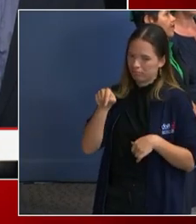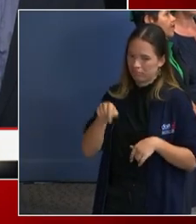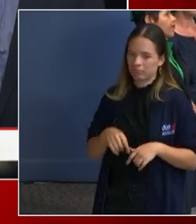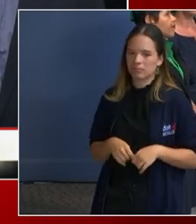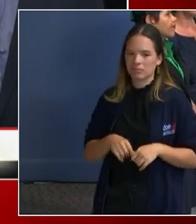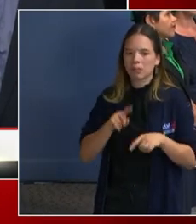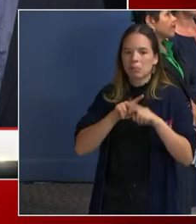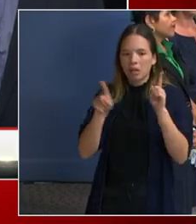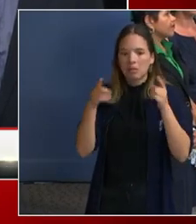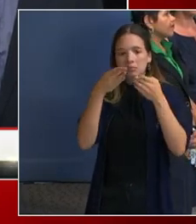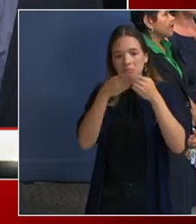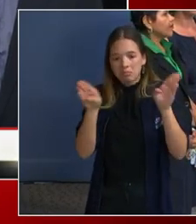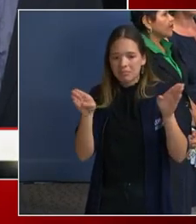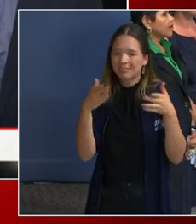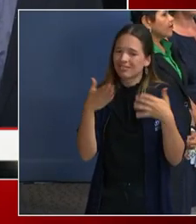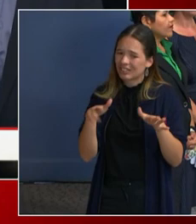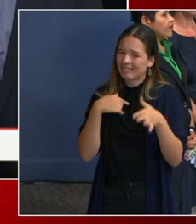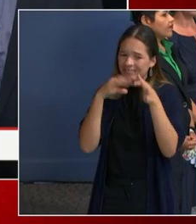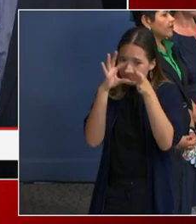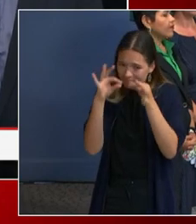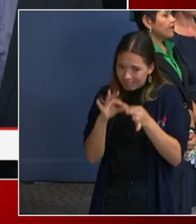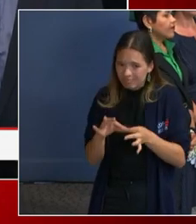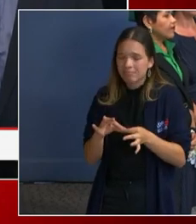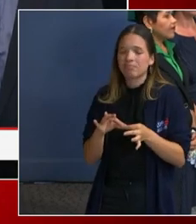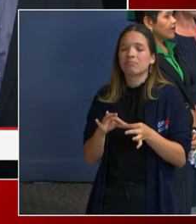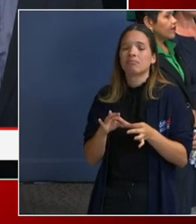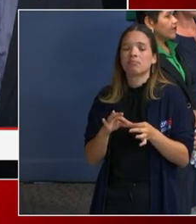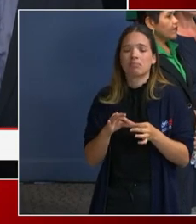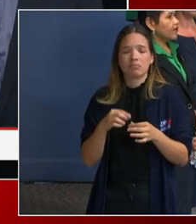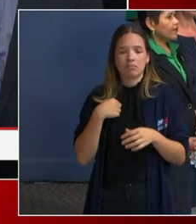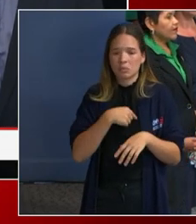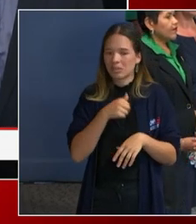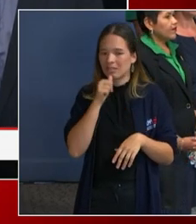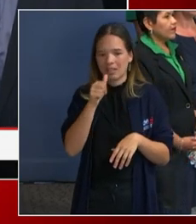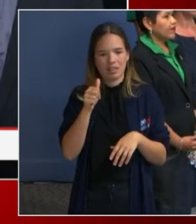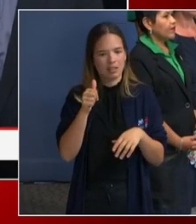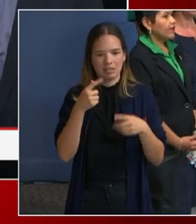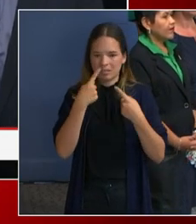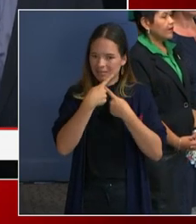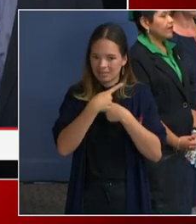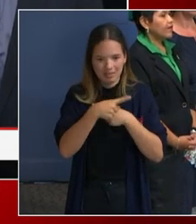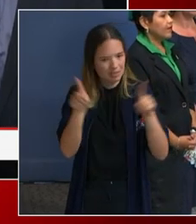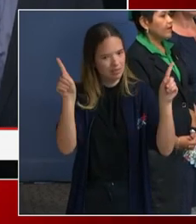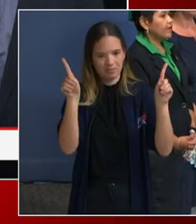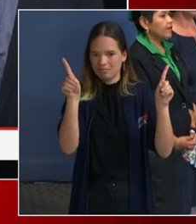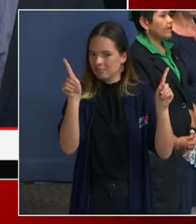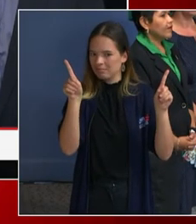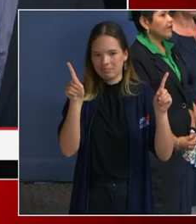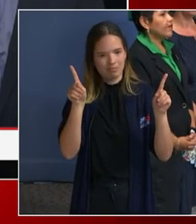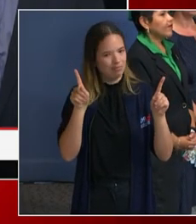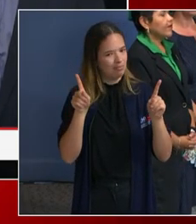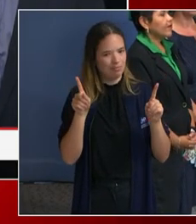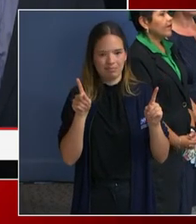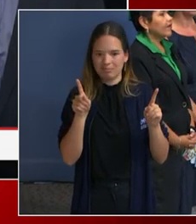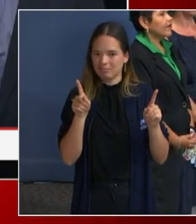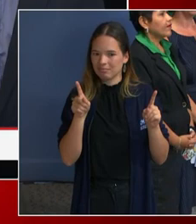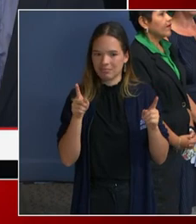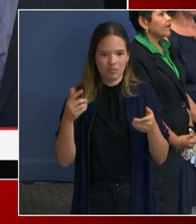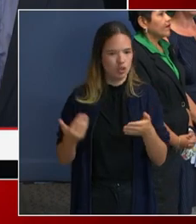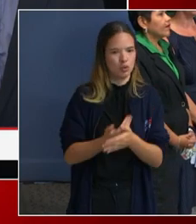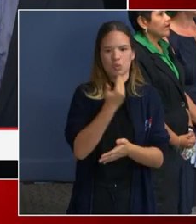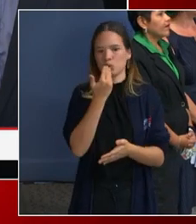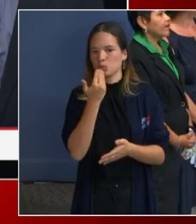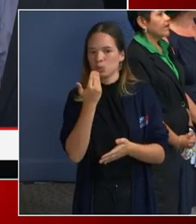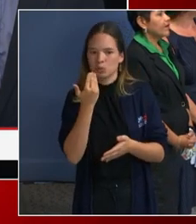points that have been raised here, we have not announced, I have not announced or directed a new